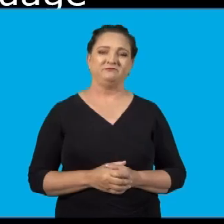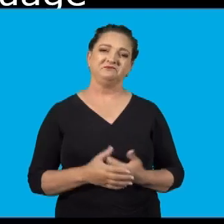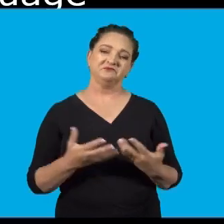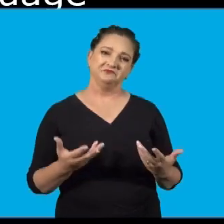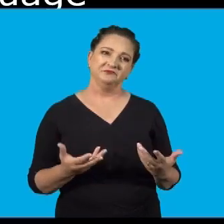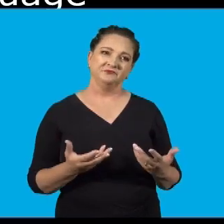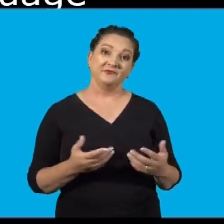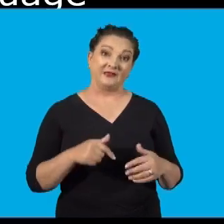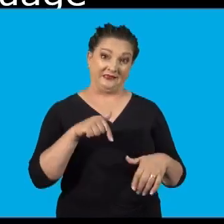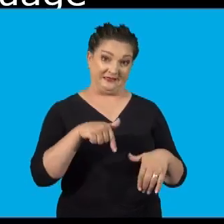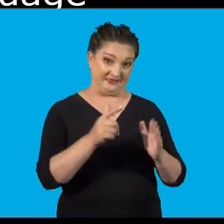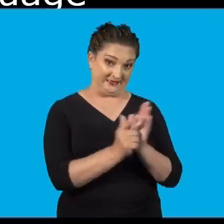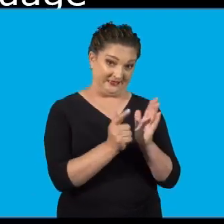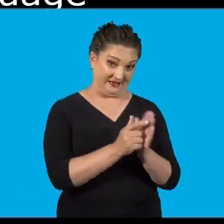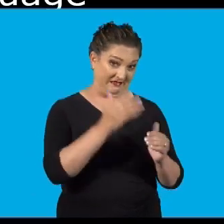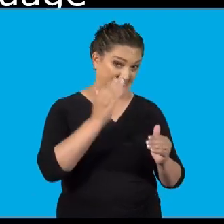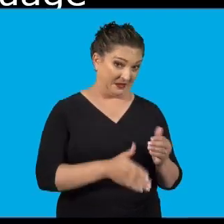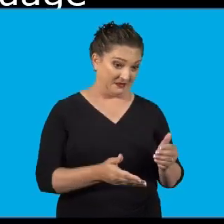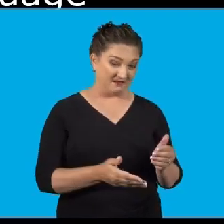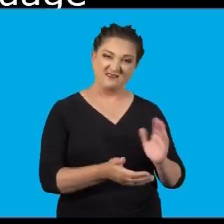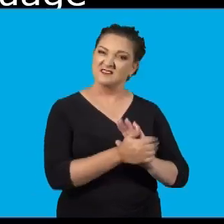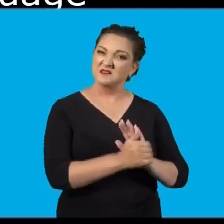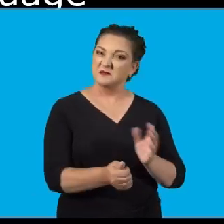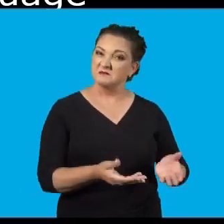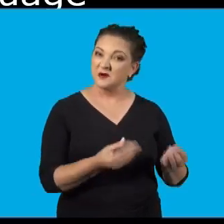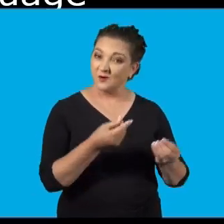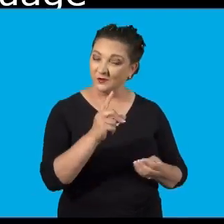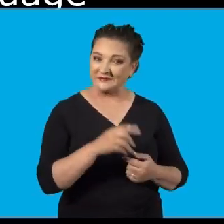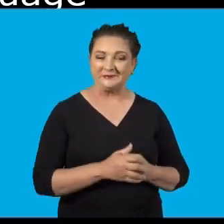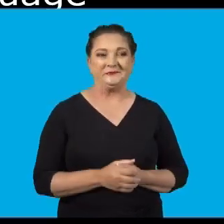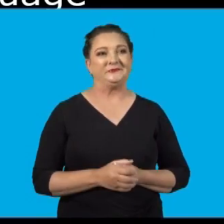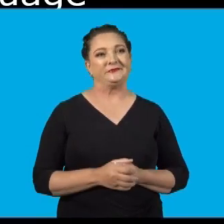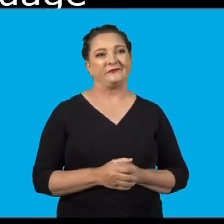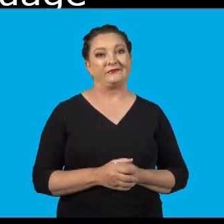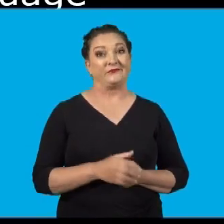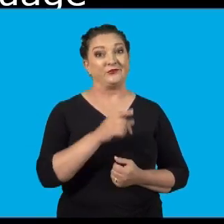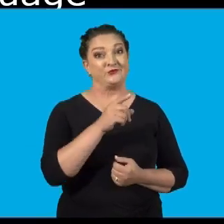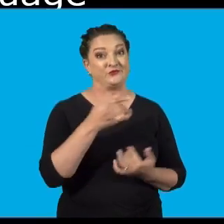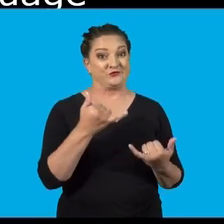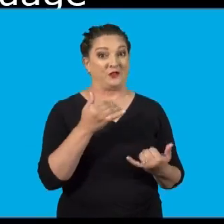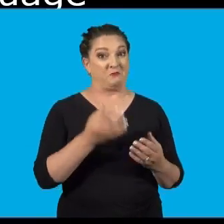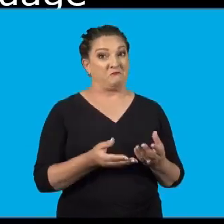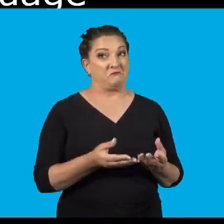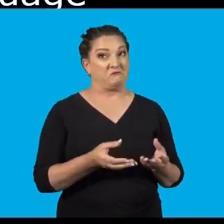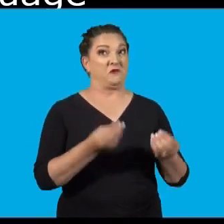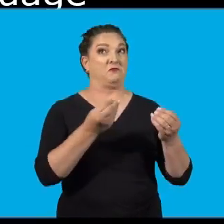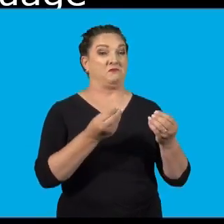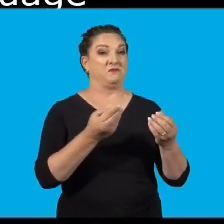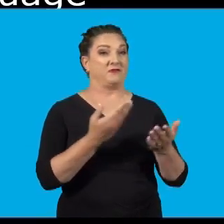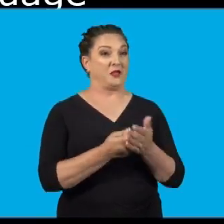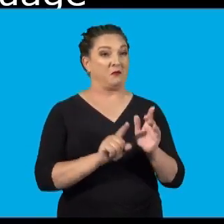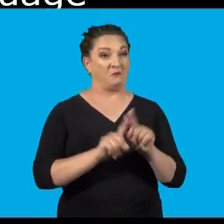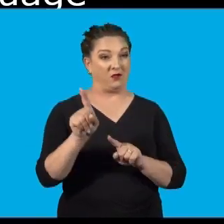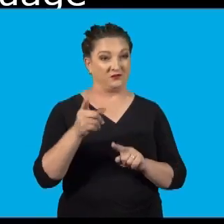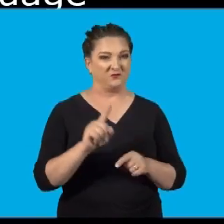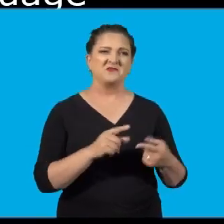right. Now, by the end of this lesson, what skills are you going to have, all right? What will you be competent in? Applying